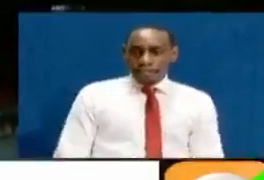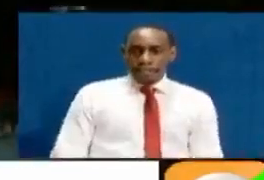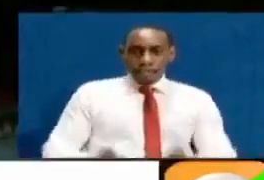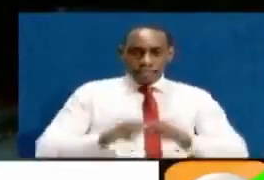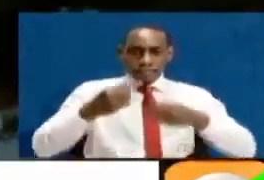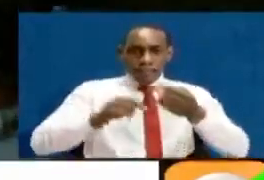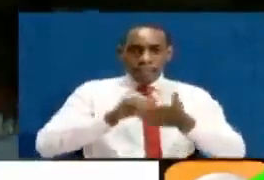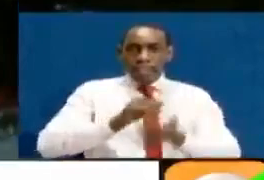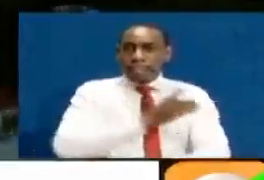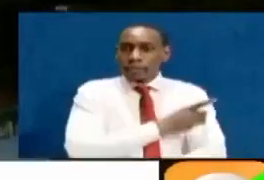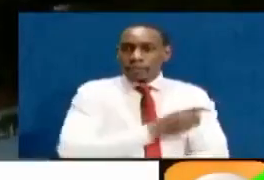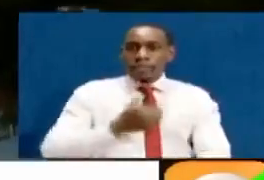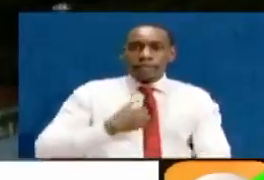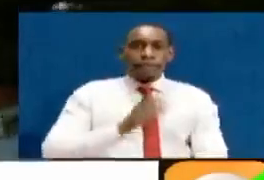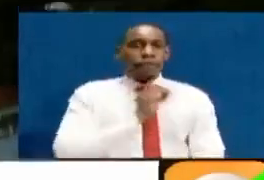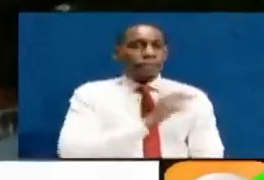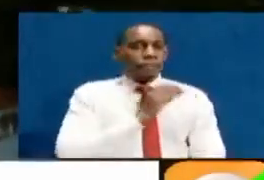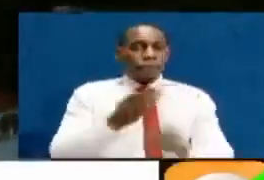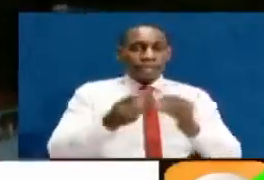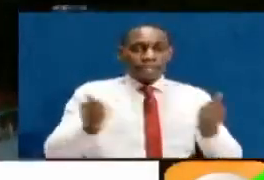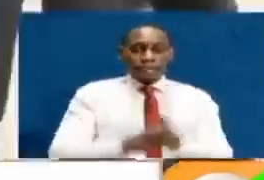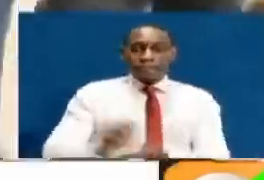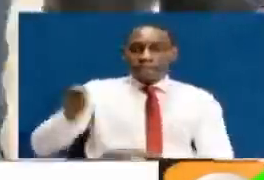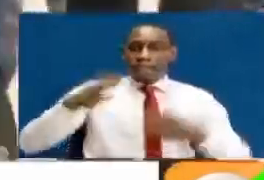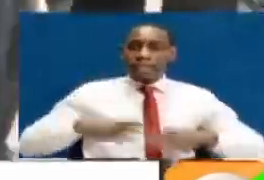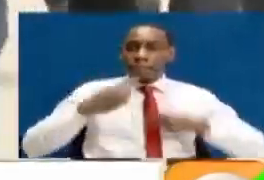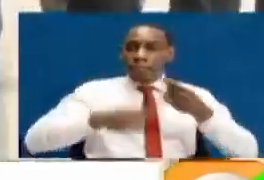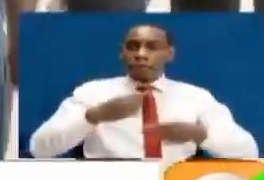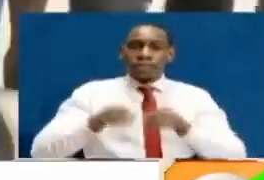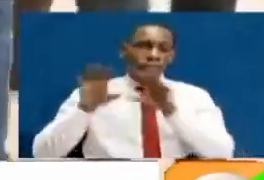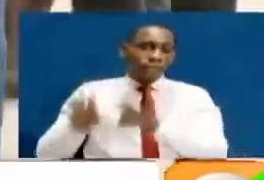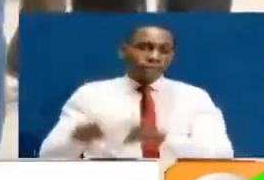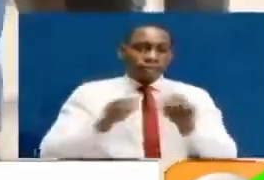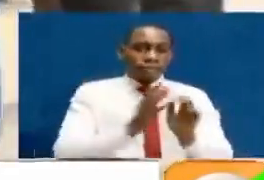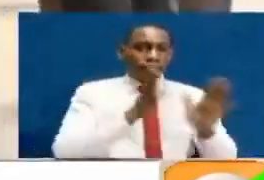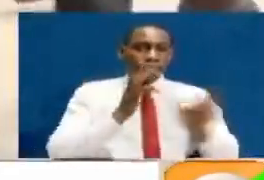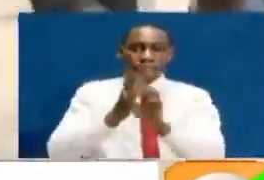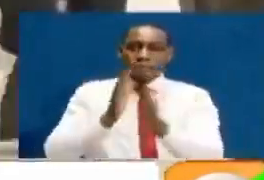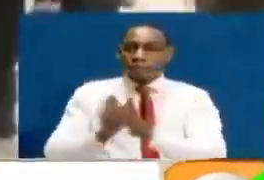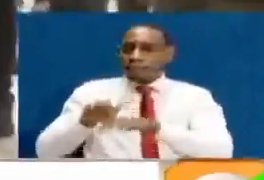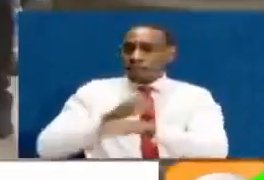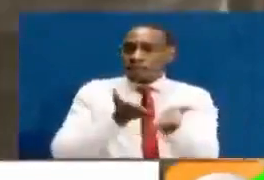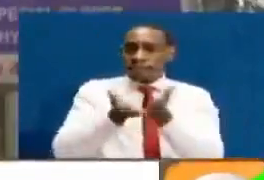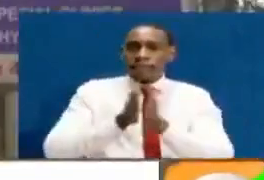still ongoing to ensure that doctors get their grievances addressed, Kenyans will continue to endure long queues and slow